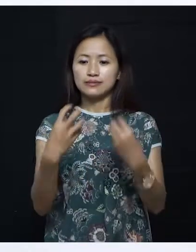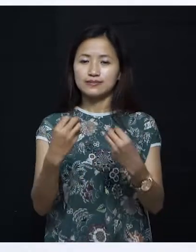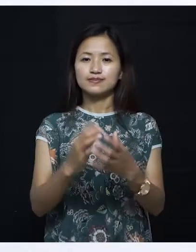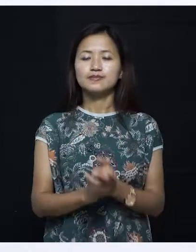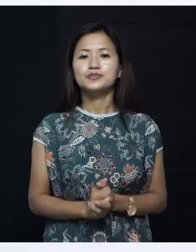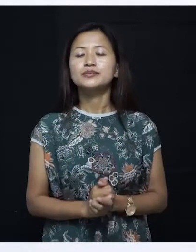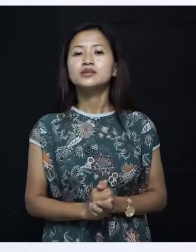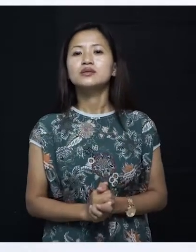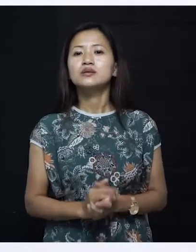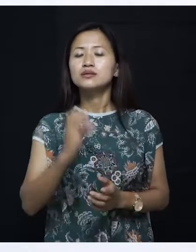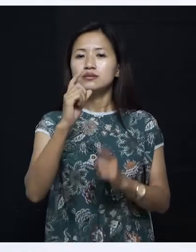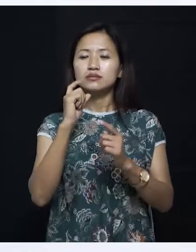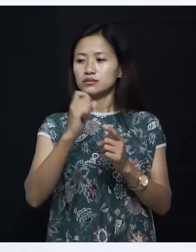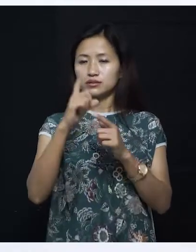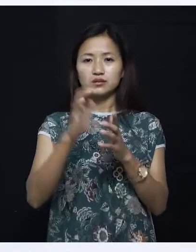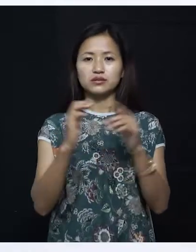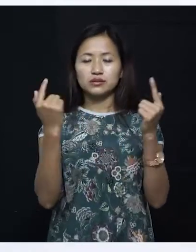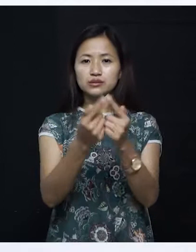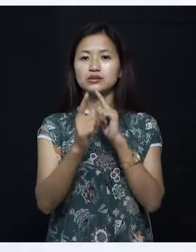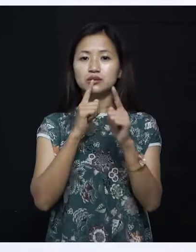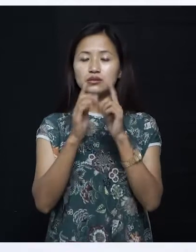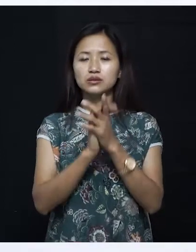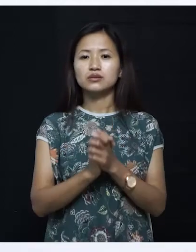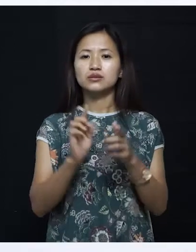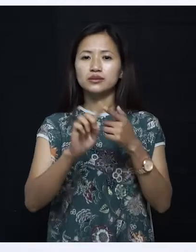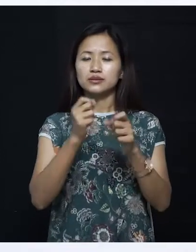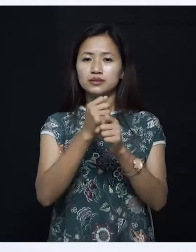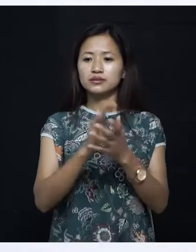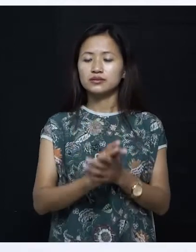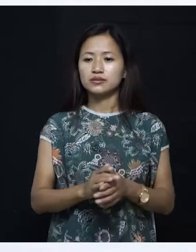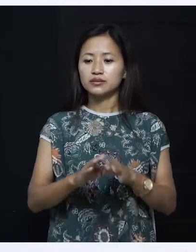Okay, now in the classroom we talk about that. Like for example, in your bag,